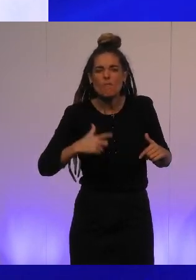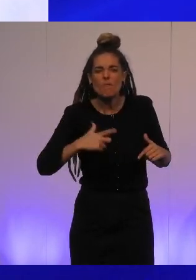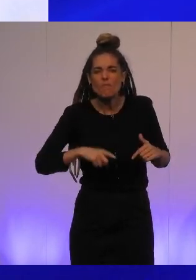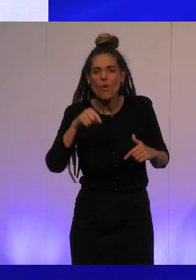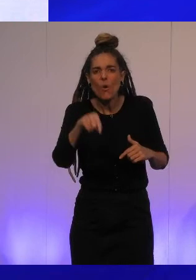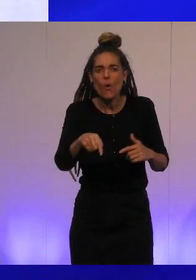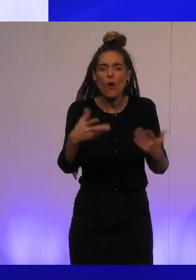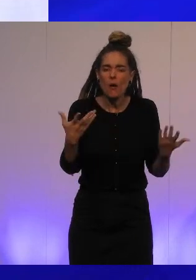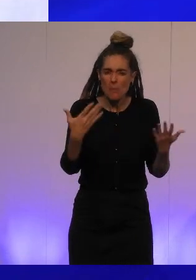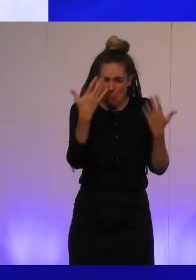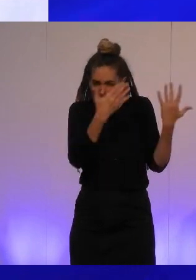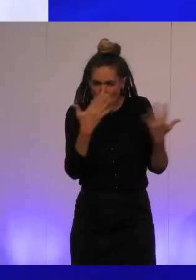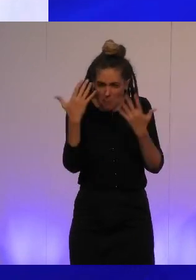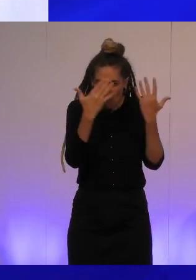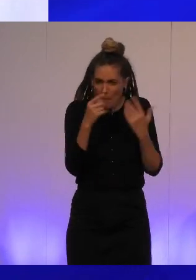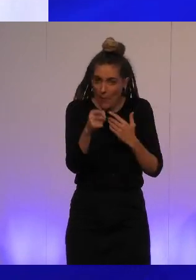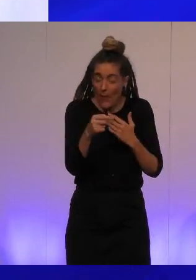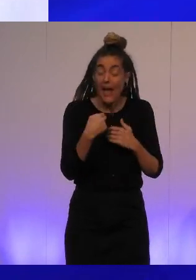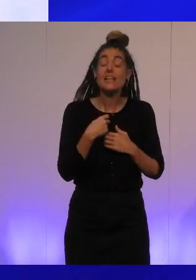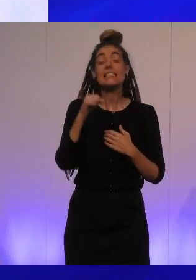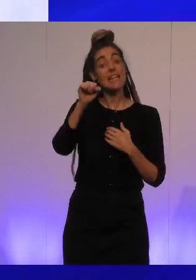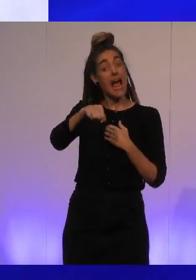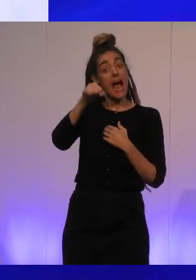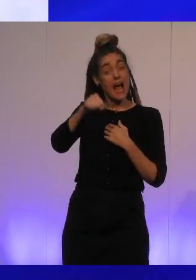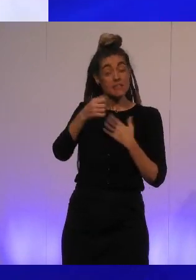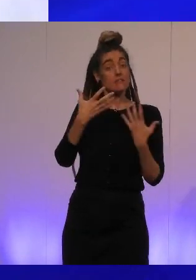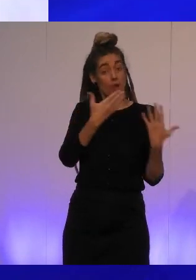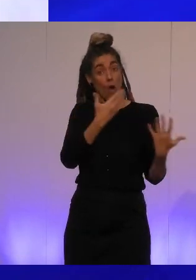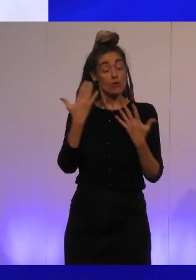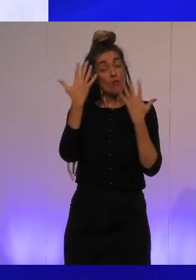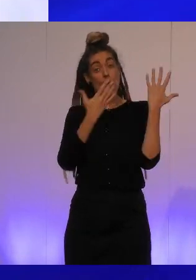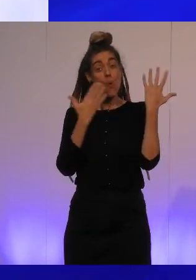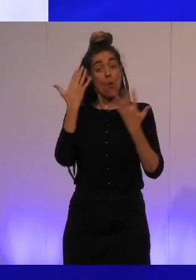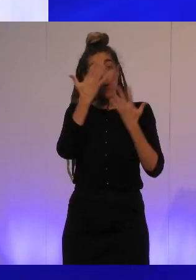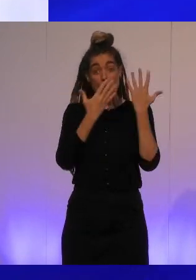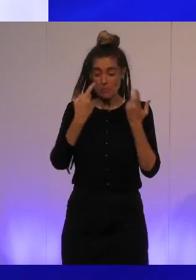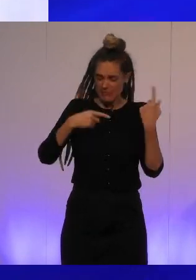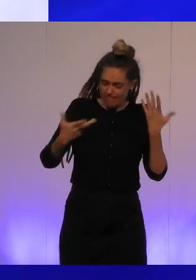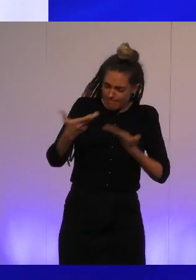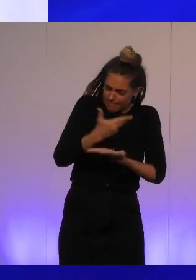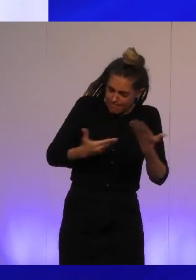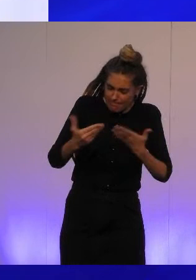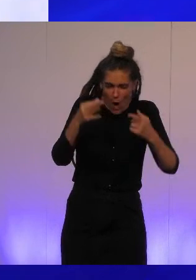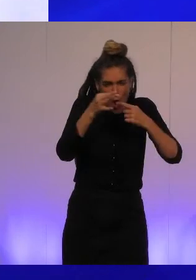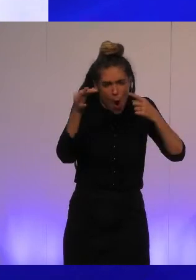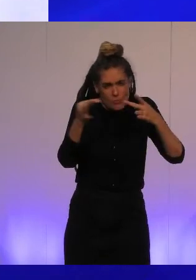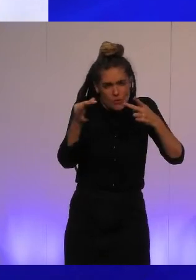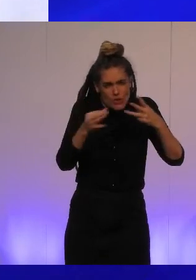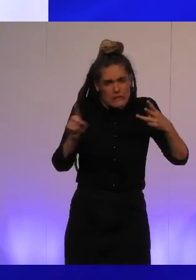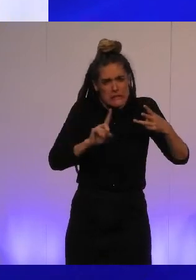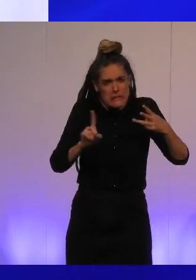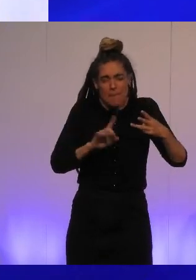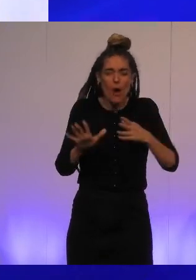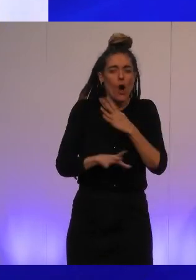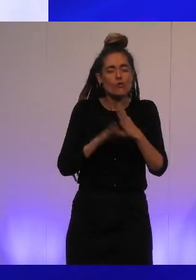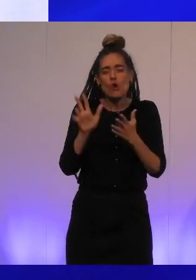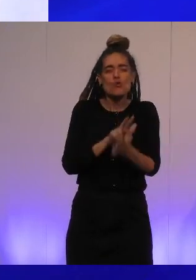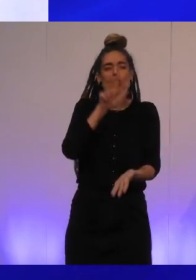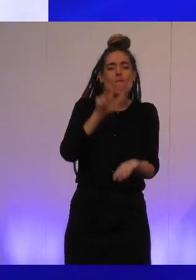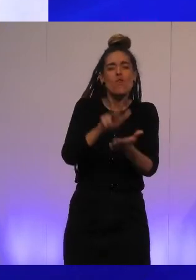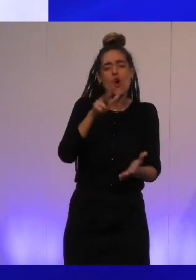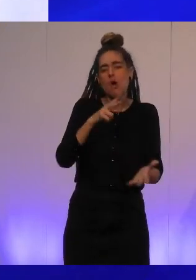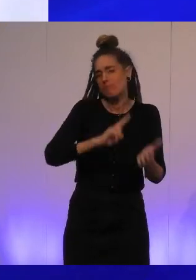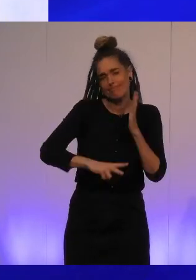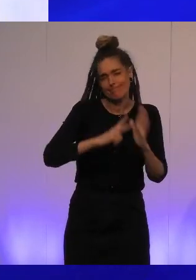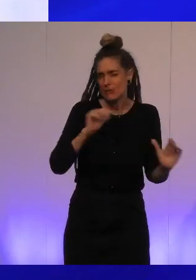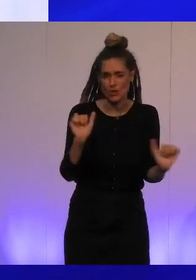yet? Lots of thoughts and lots of discussion around options. No firmed up plans as yet,